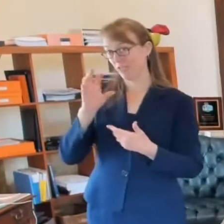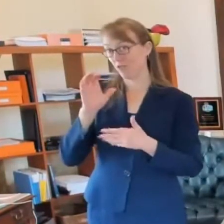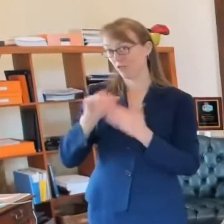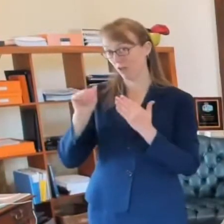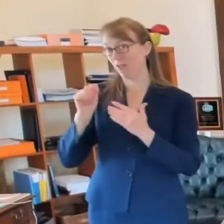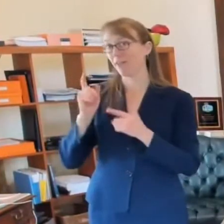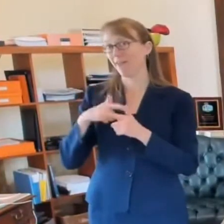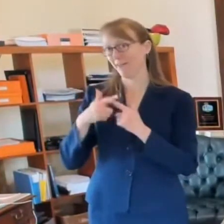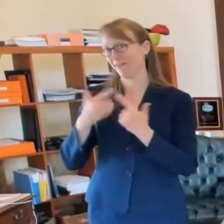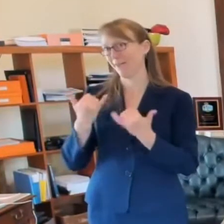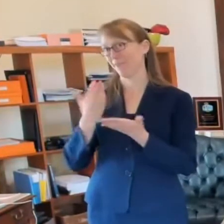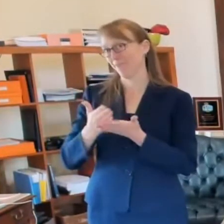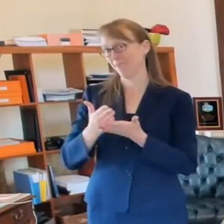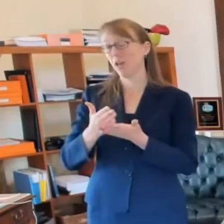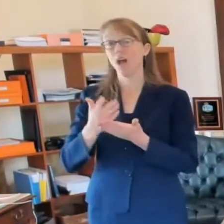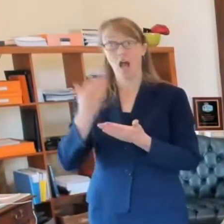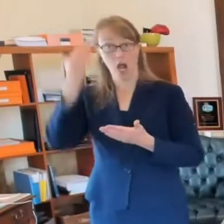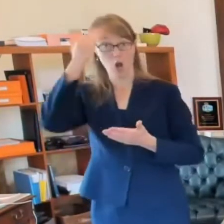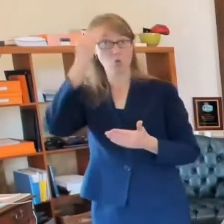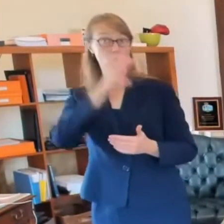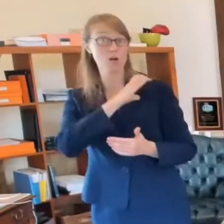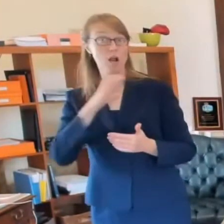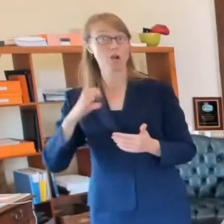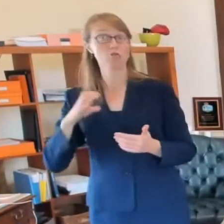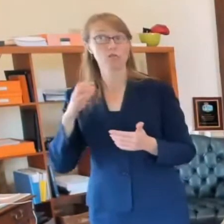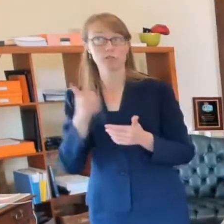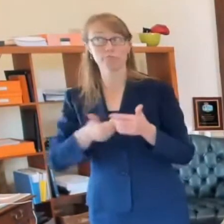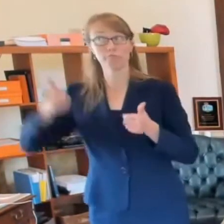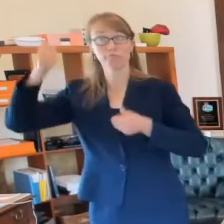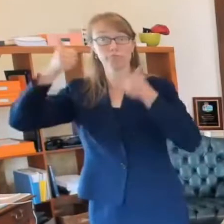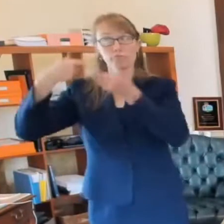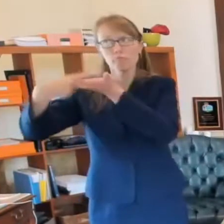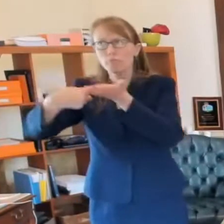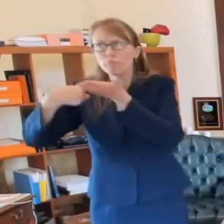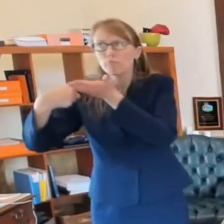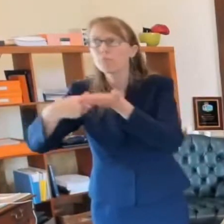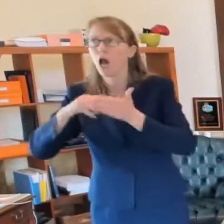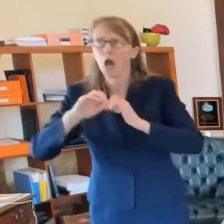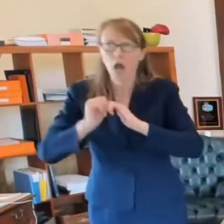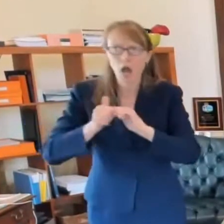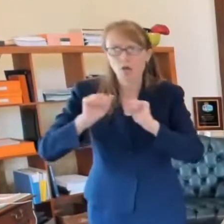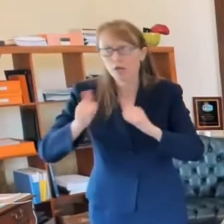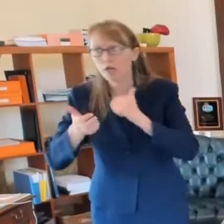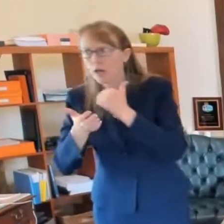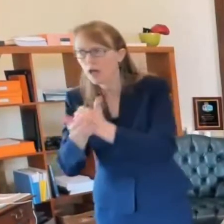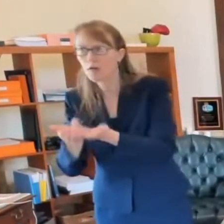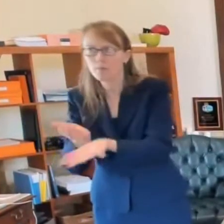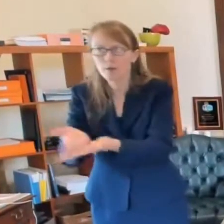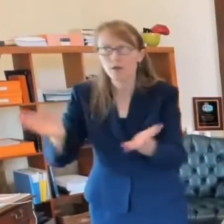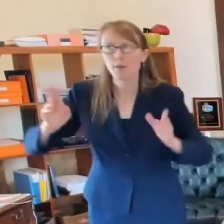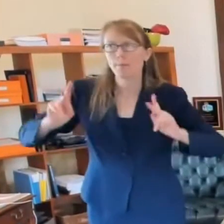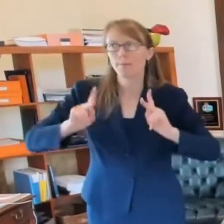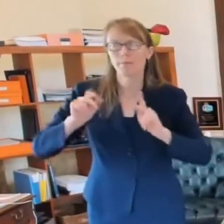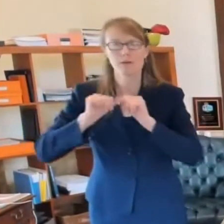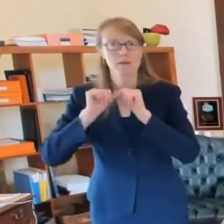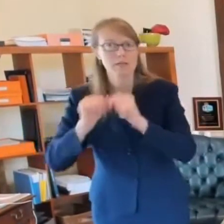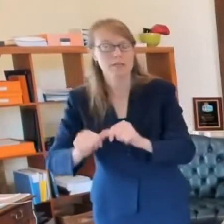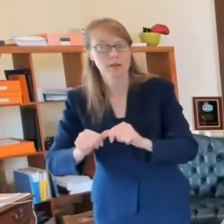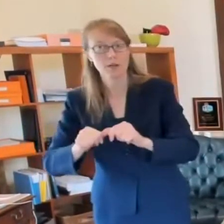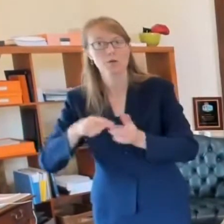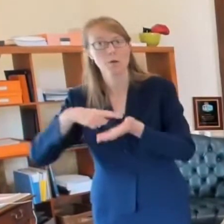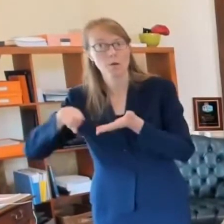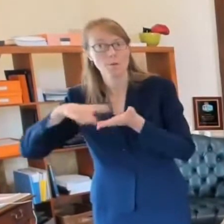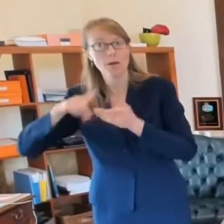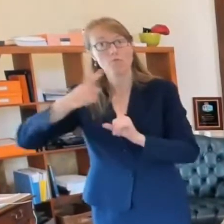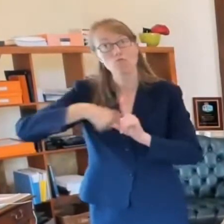be able to pay their rent, be able to pay their utilities. But the one thing that we don't want to do is put good people